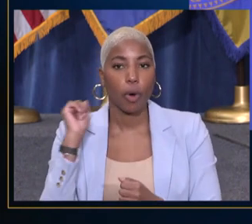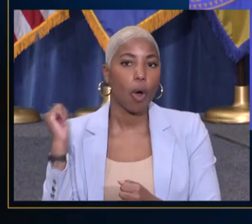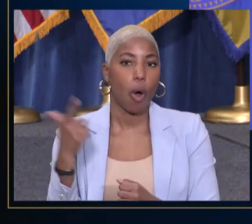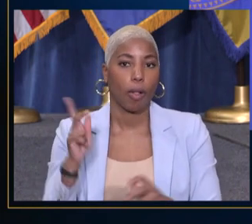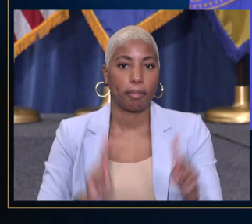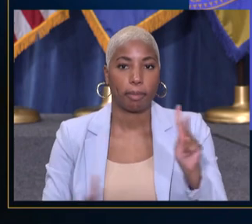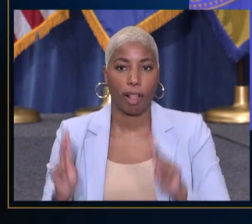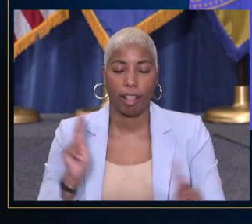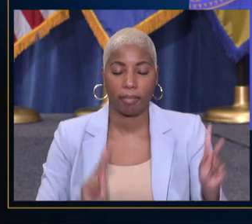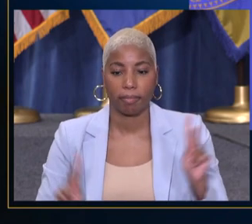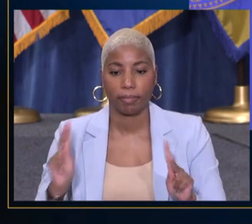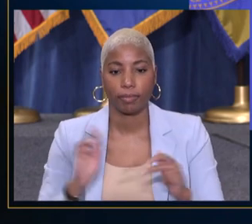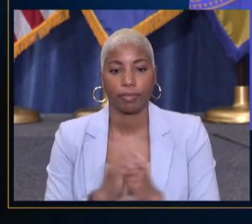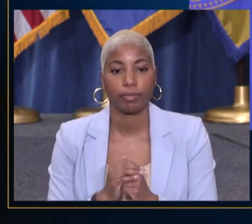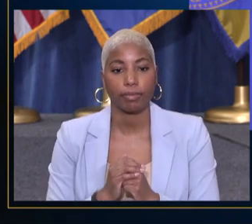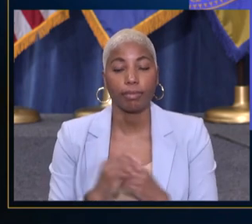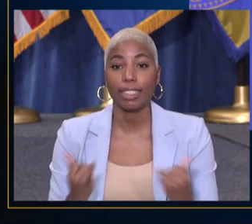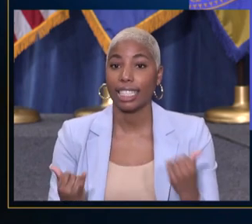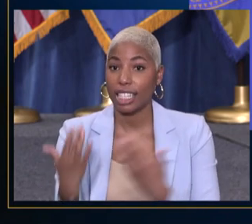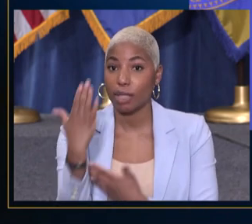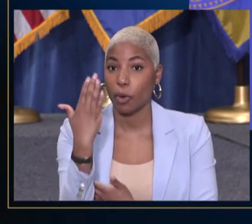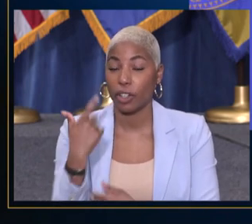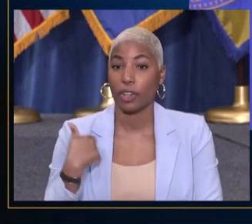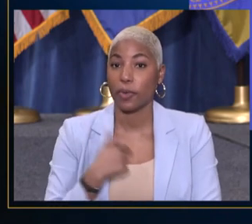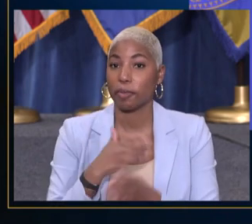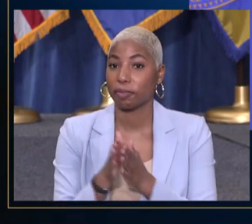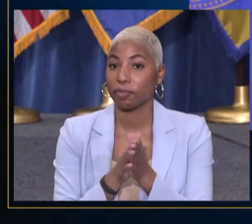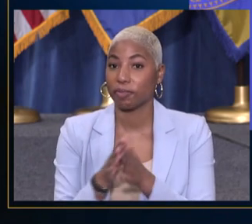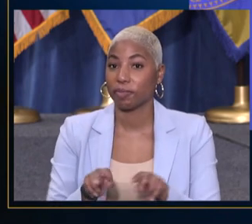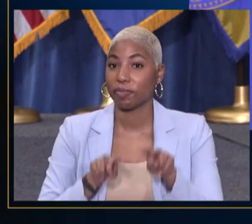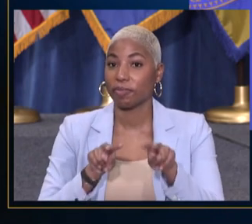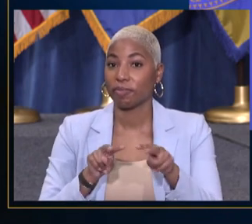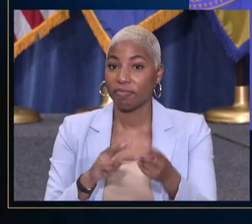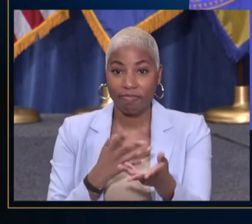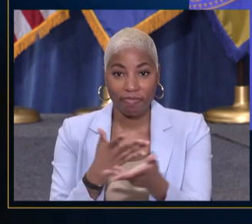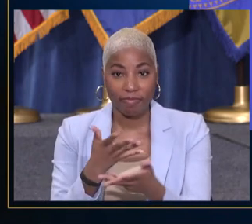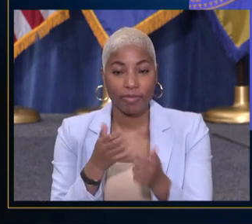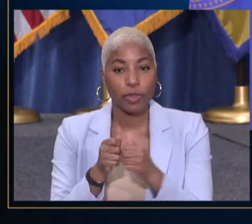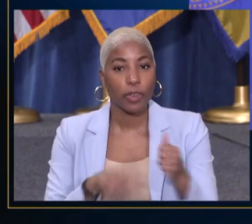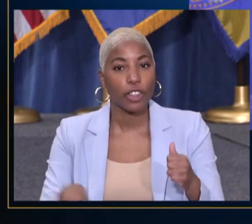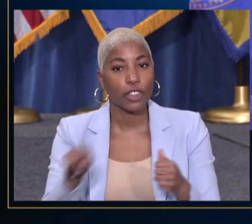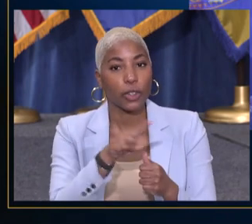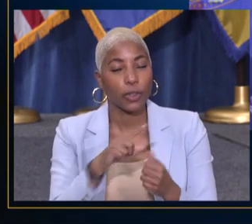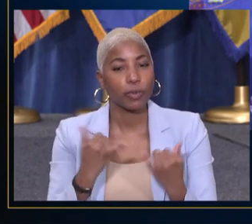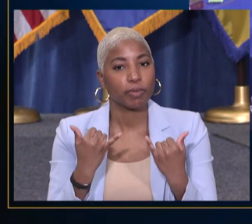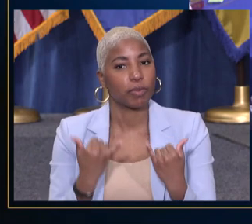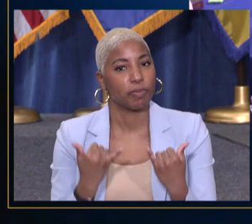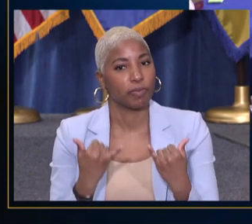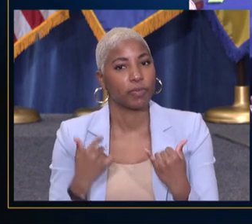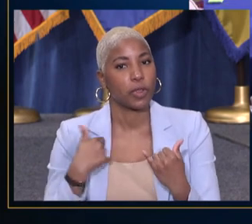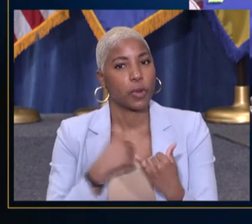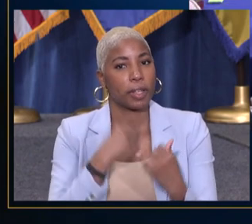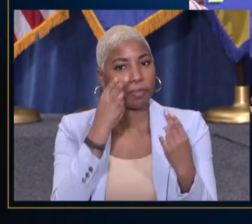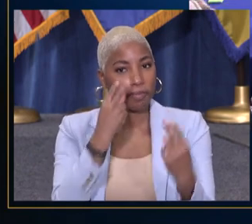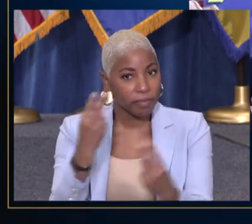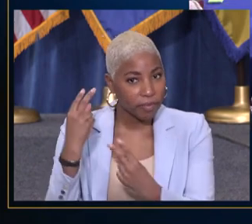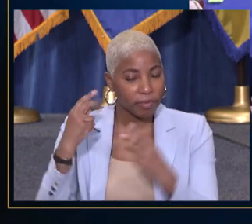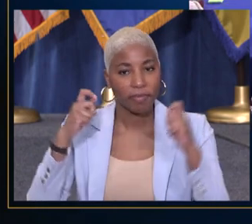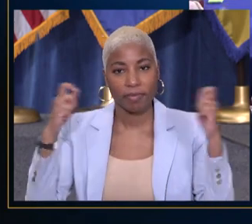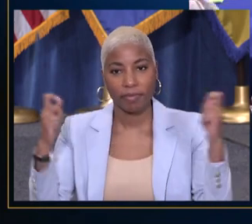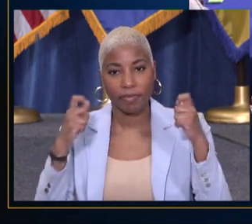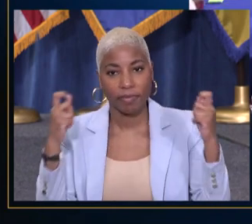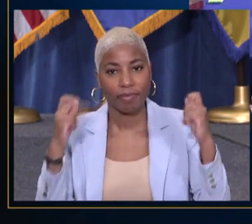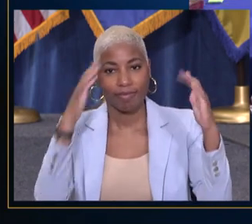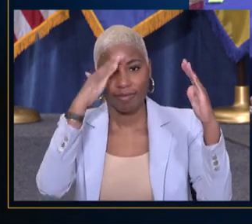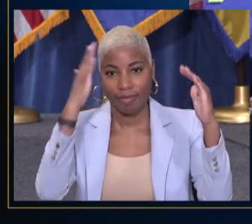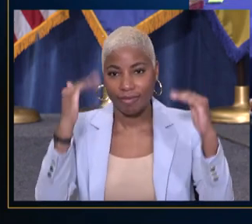people. This morning, we are so looking forward to engaging with you for a time of reflection, celebration, and